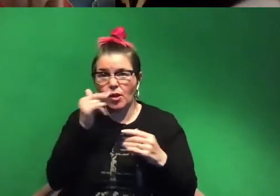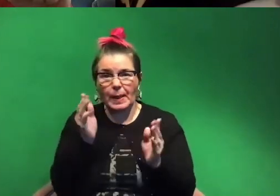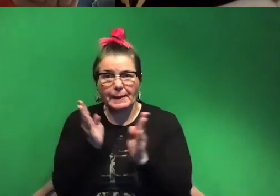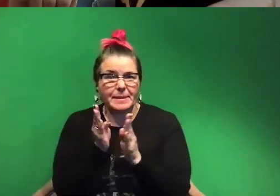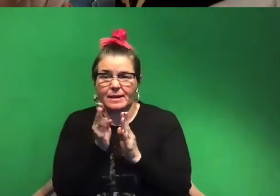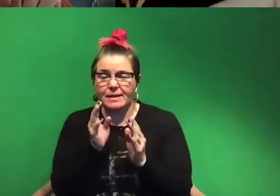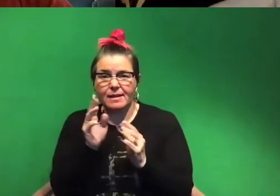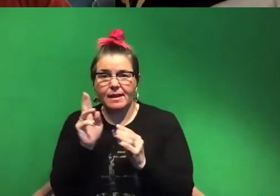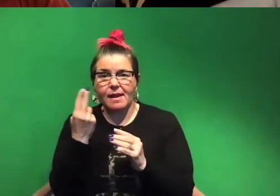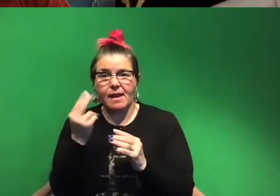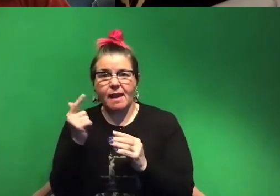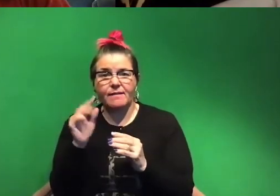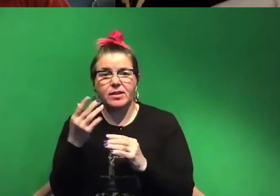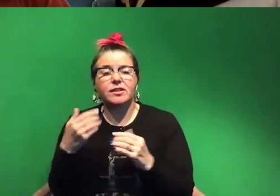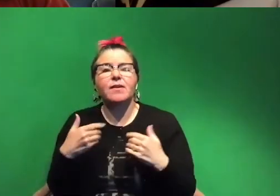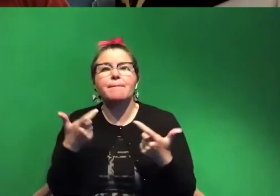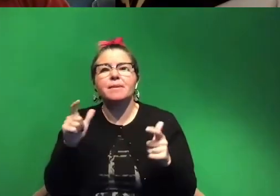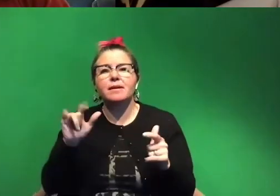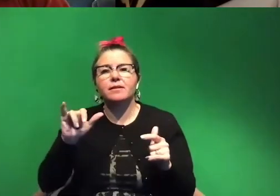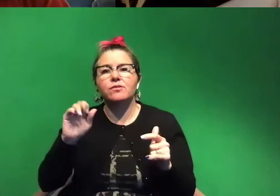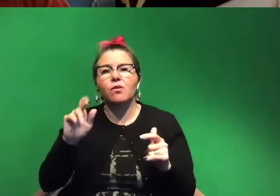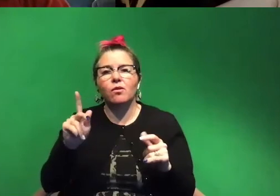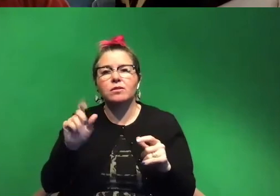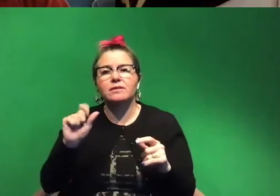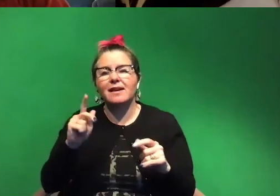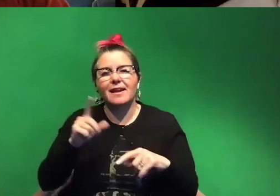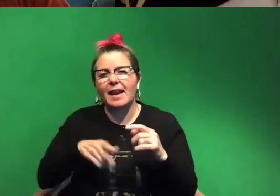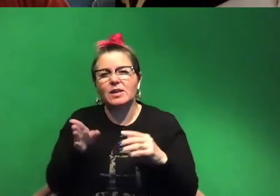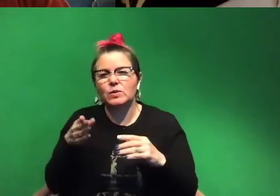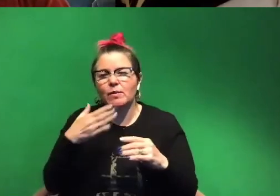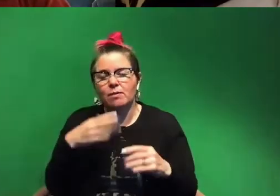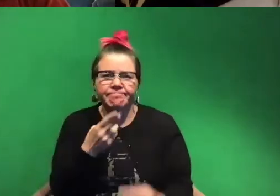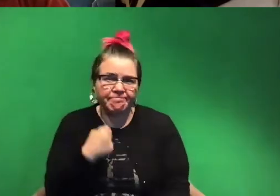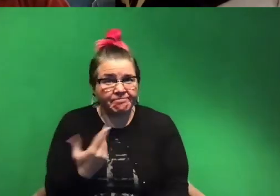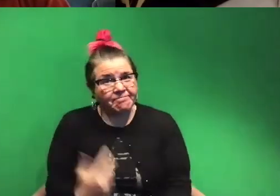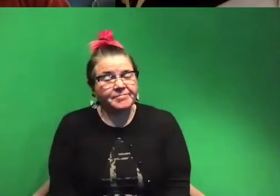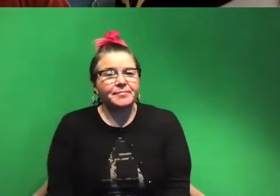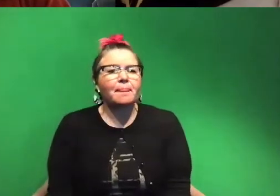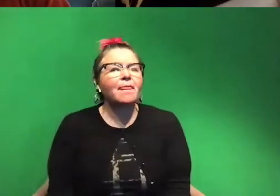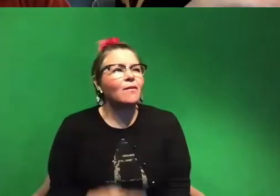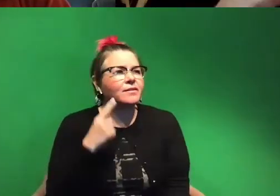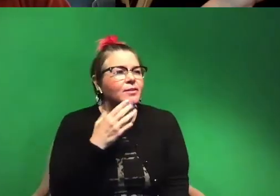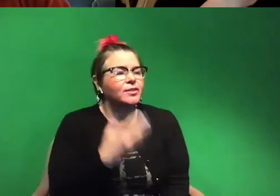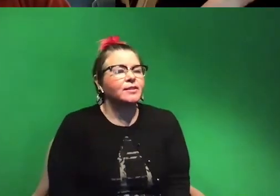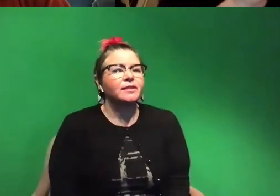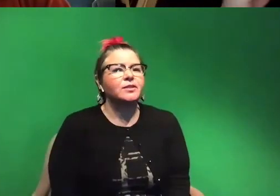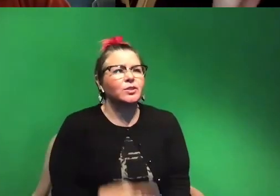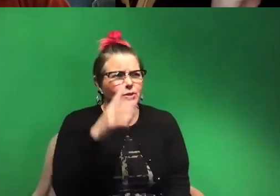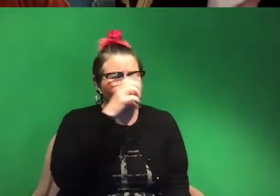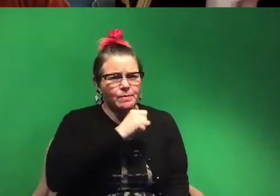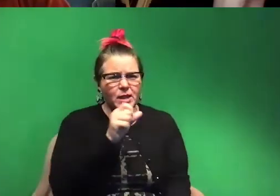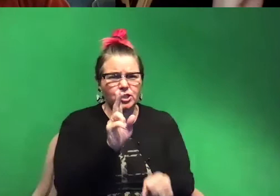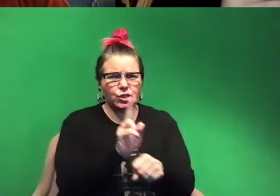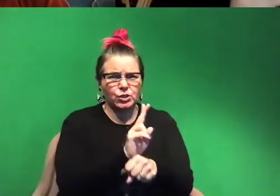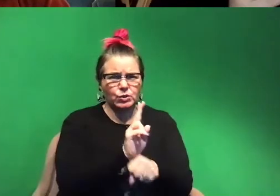but they just have a big yolk sac on them, so they can't really swim that well. They're pretty cute. That sounds good. So we think they just use up